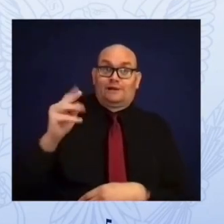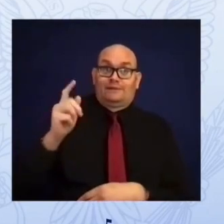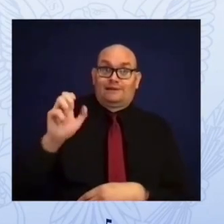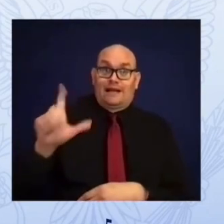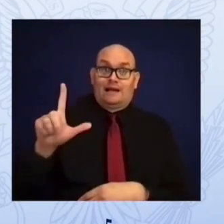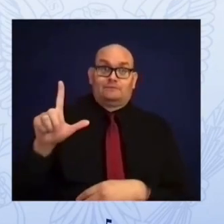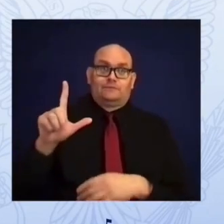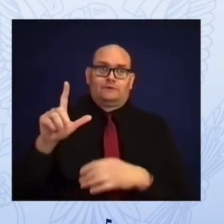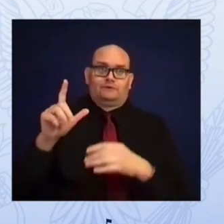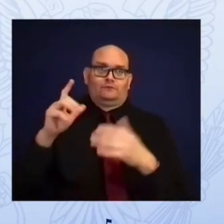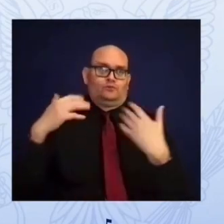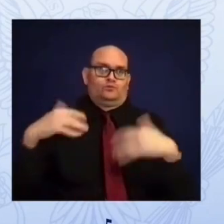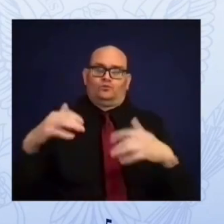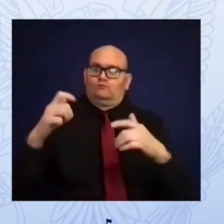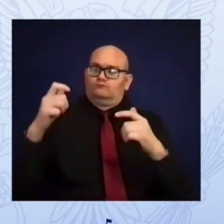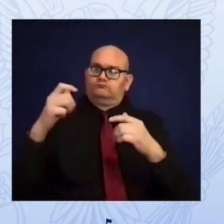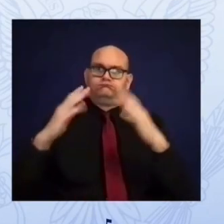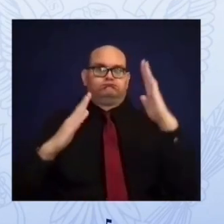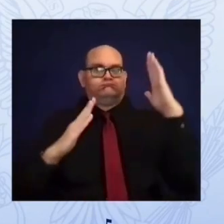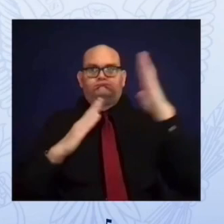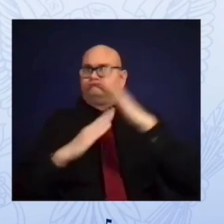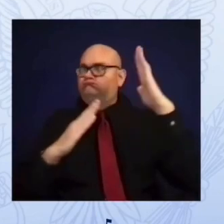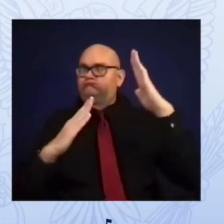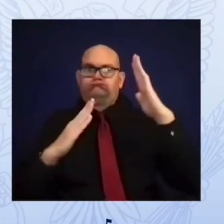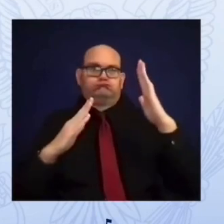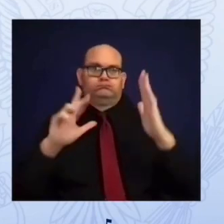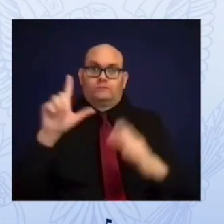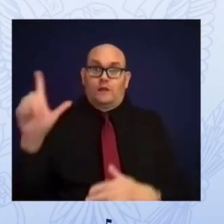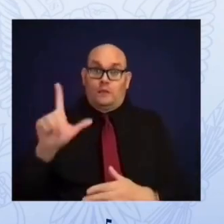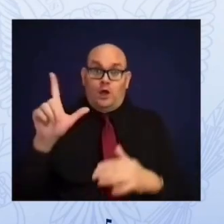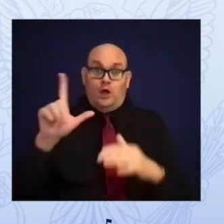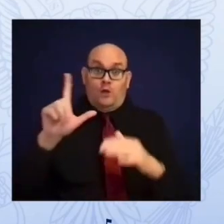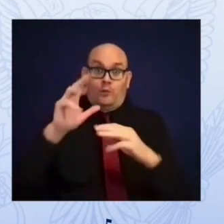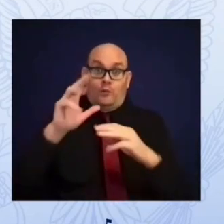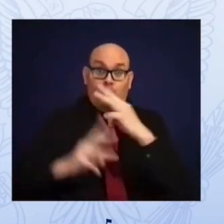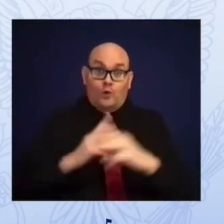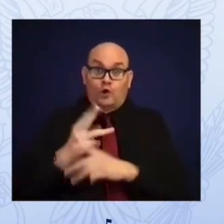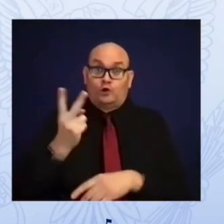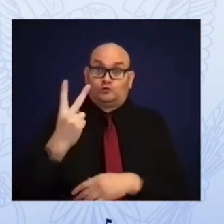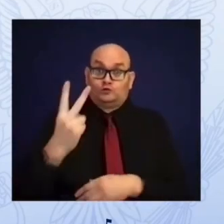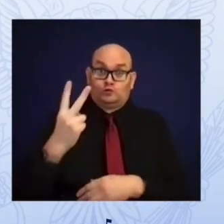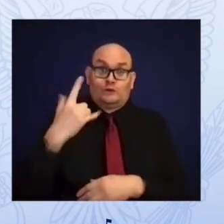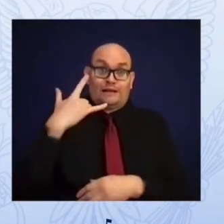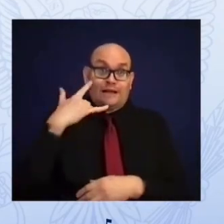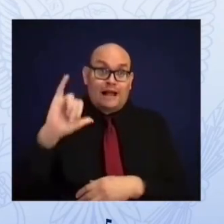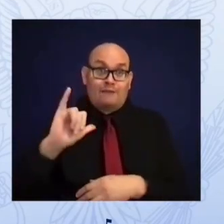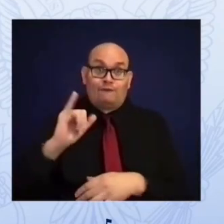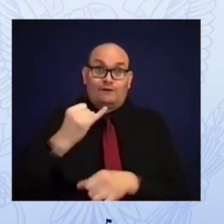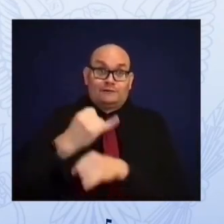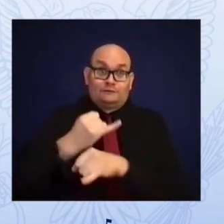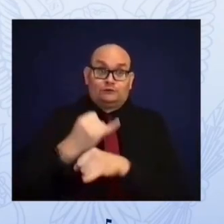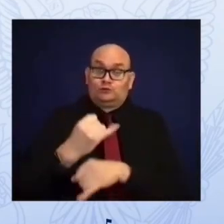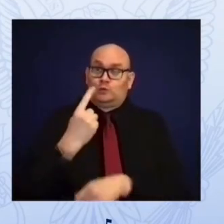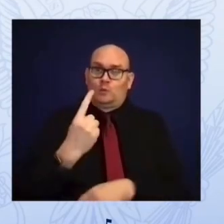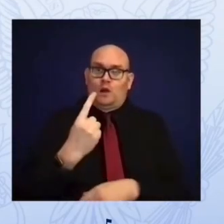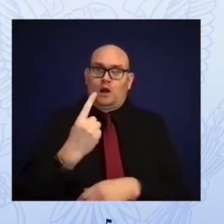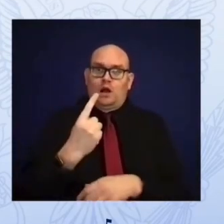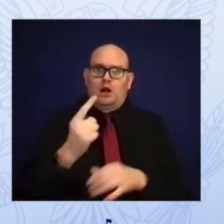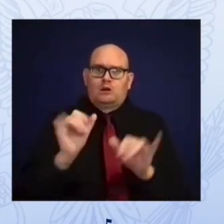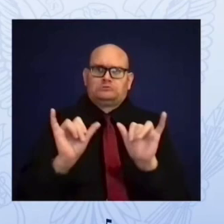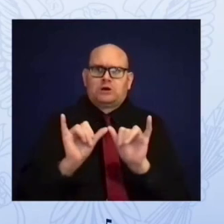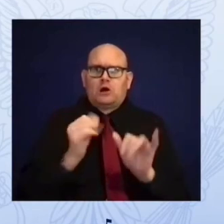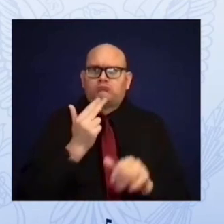have two California institutions, one of modest size, which brings great art to the community and aspiring community artists into the